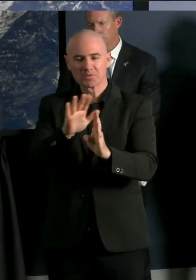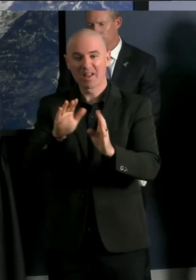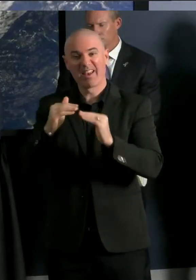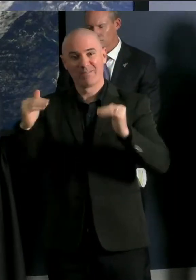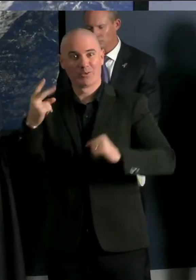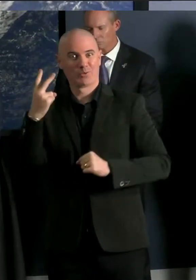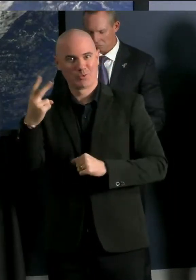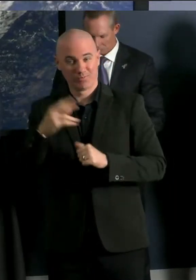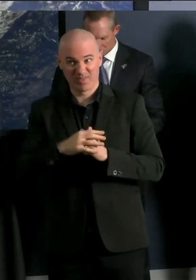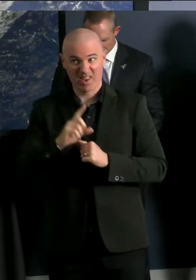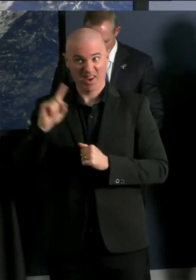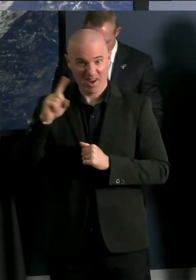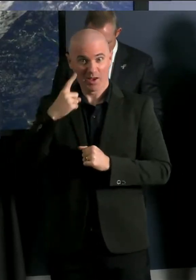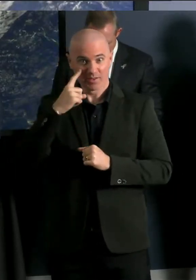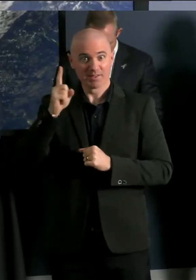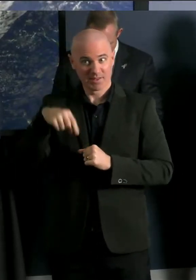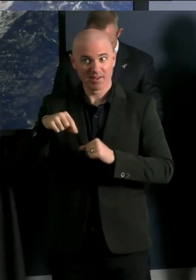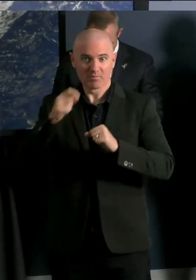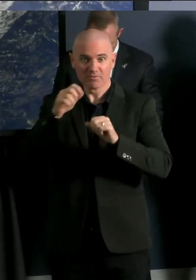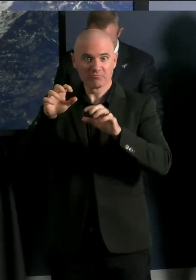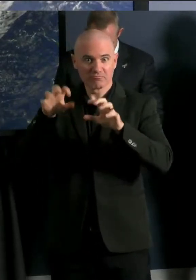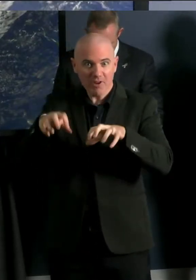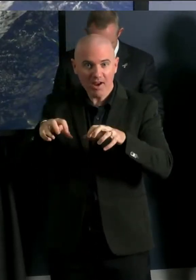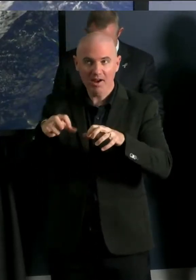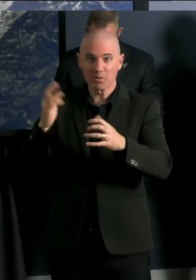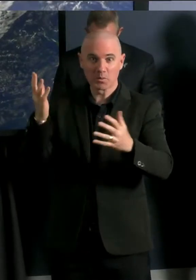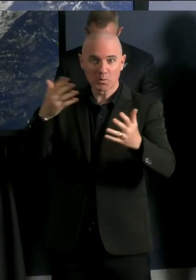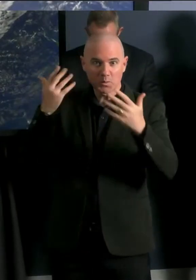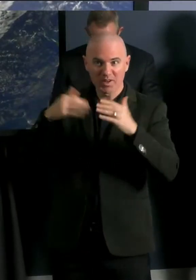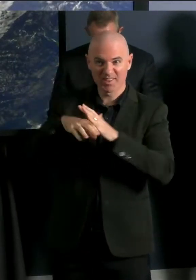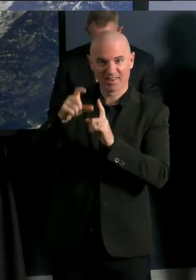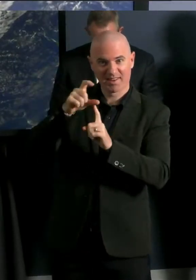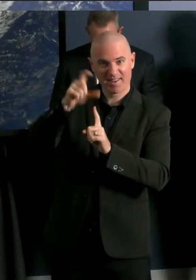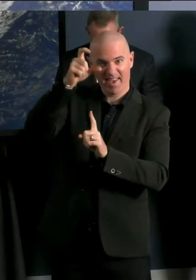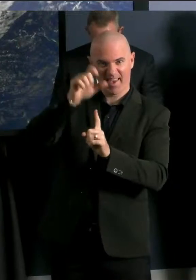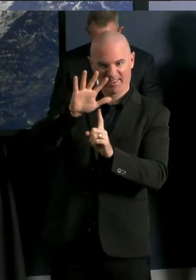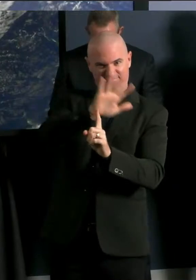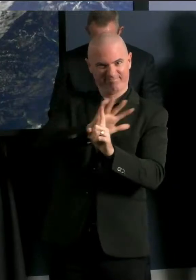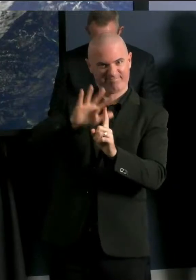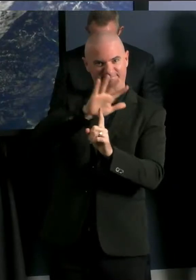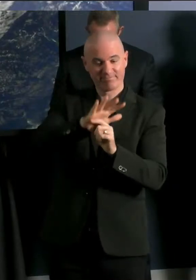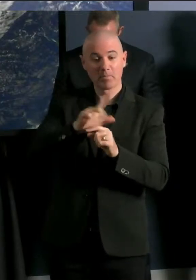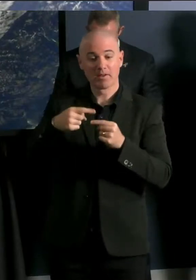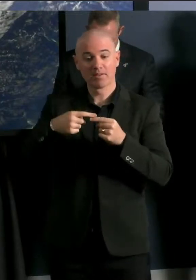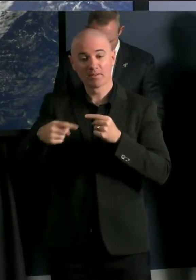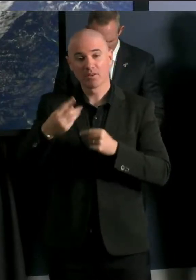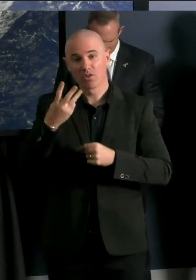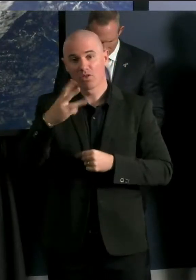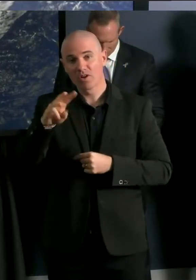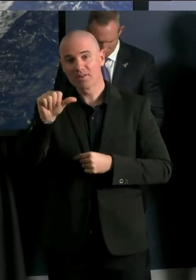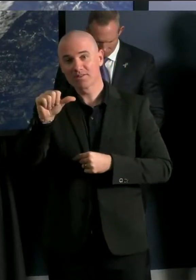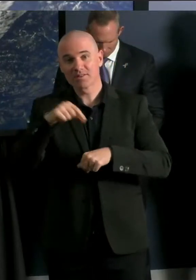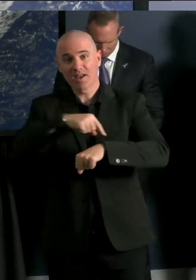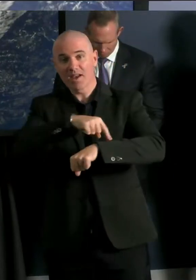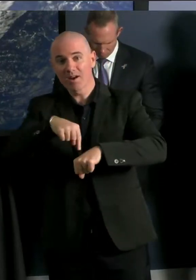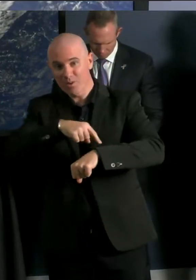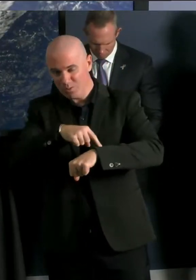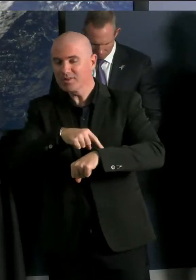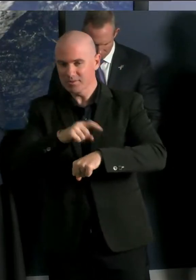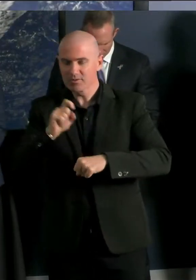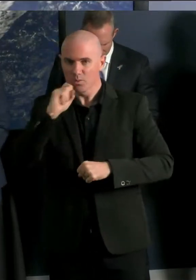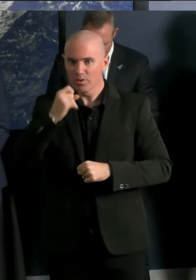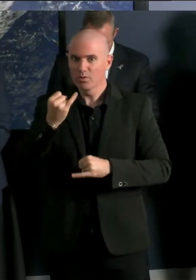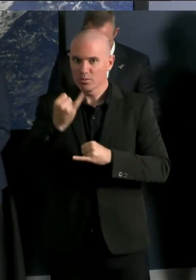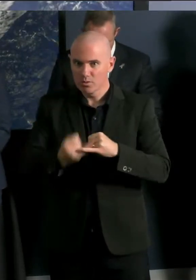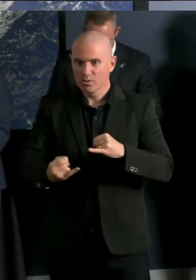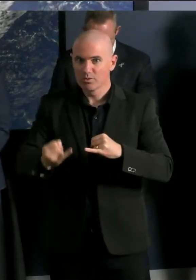the affected areas, particularly around Cairns. We know that over the next 36 hours this will intensify as the cyclone